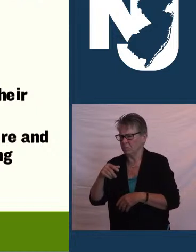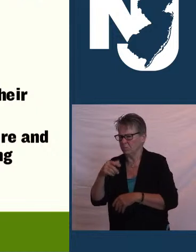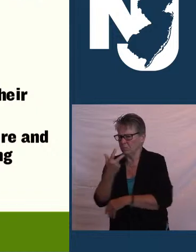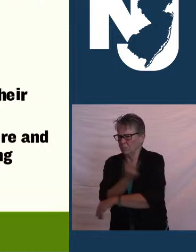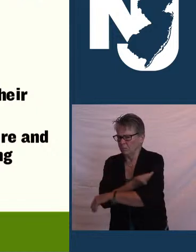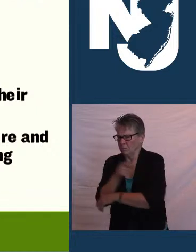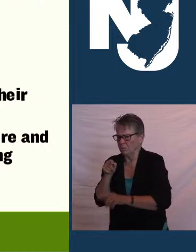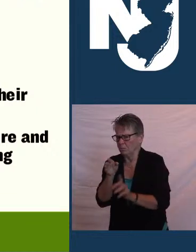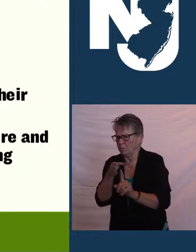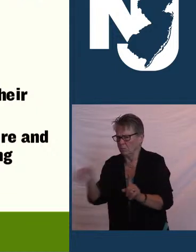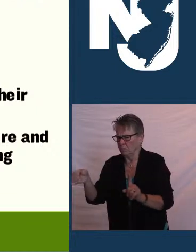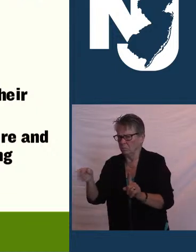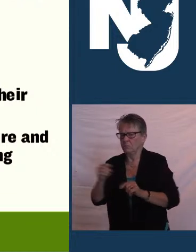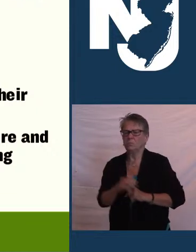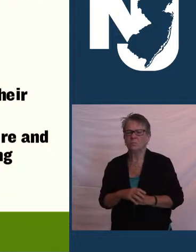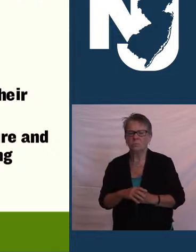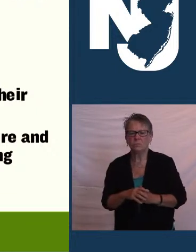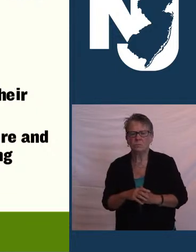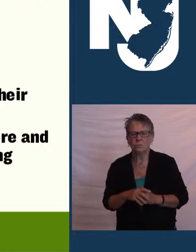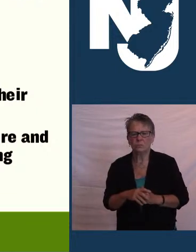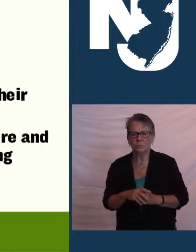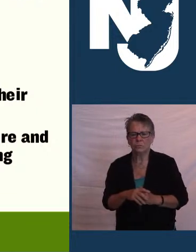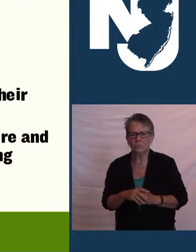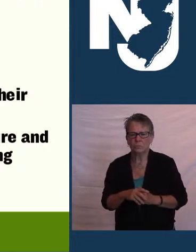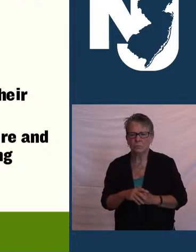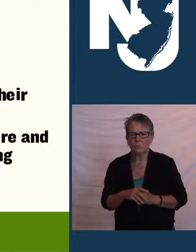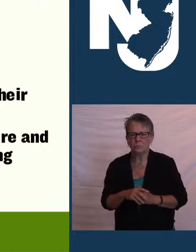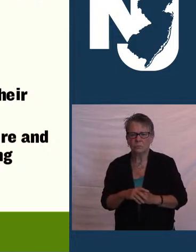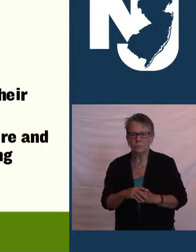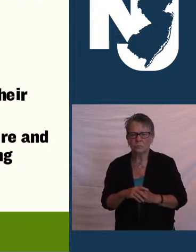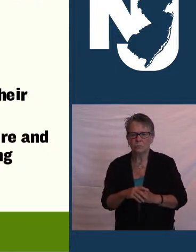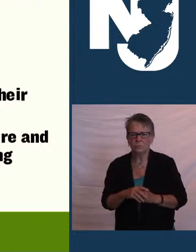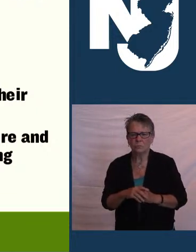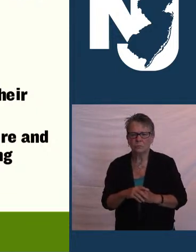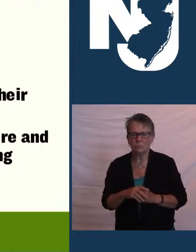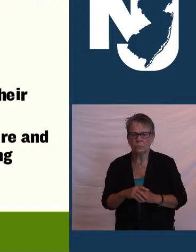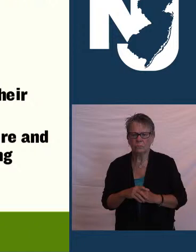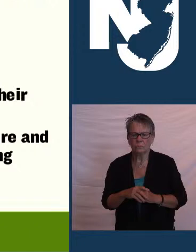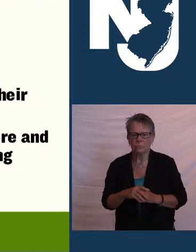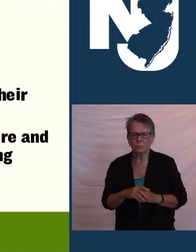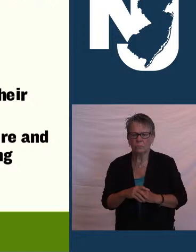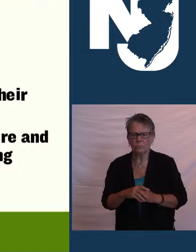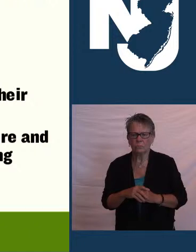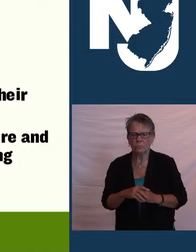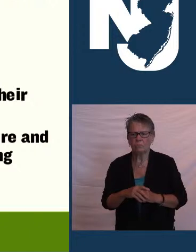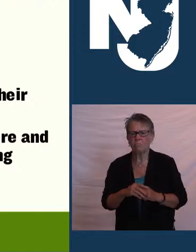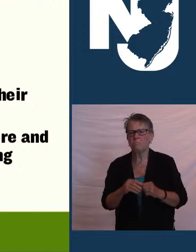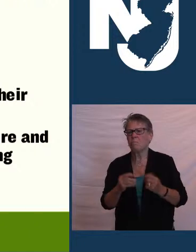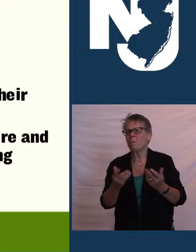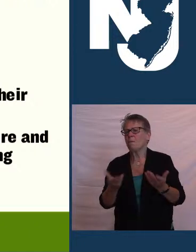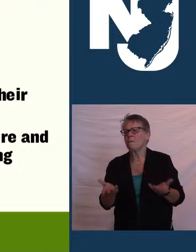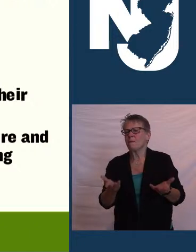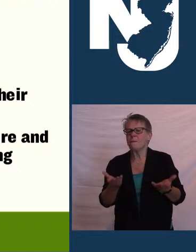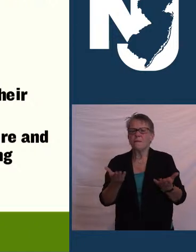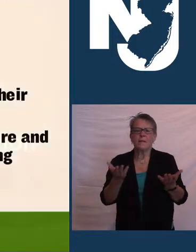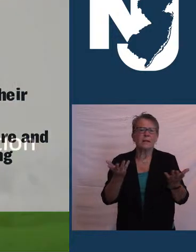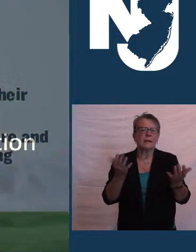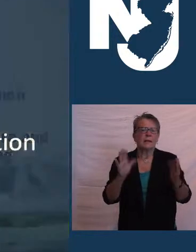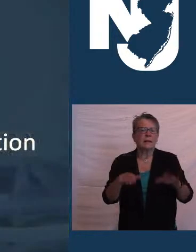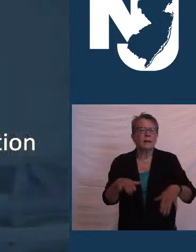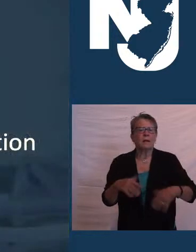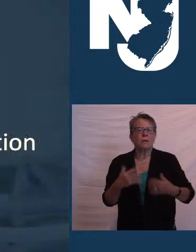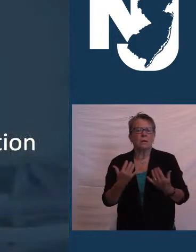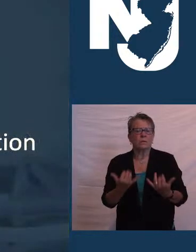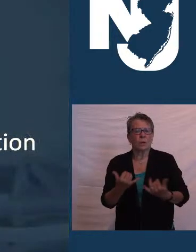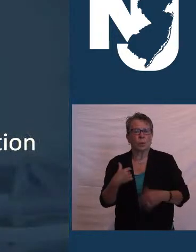high end of the total Pfizer universe that are 6 months out after their second. We also have updated